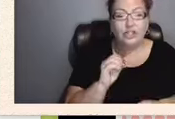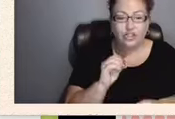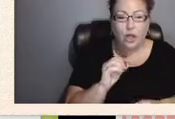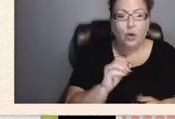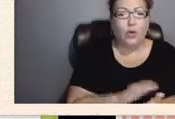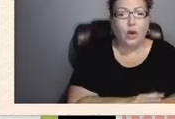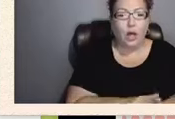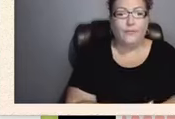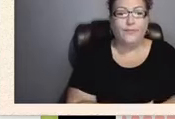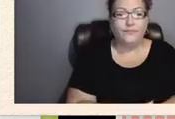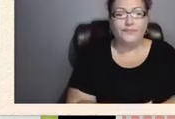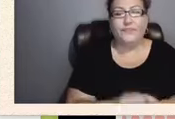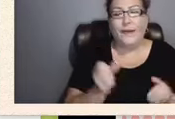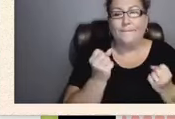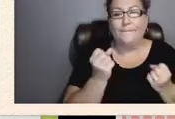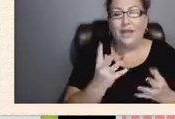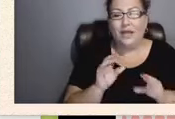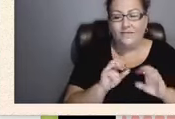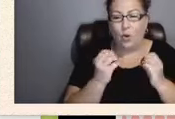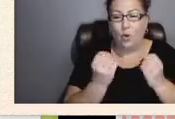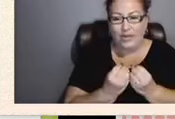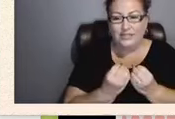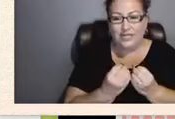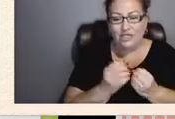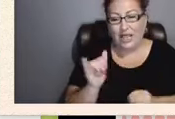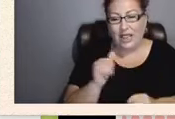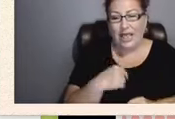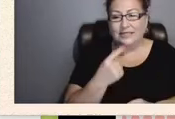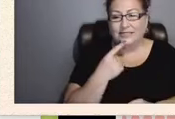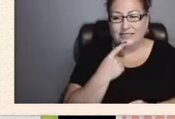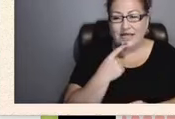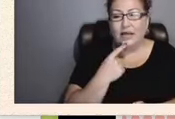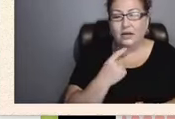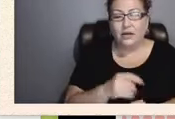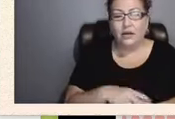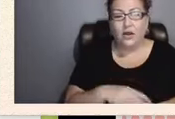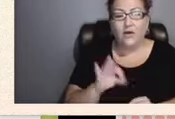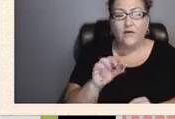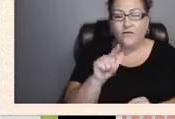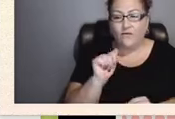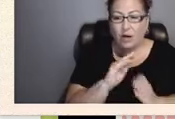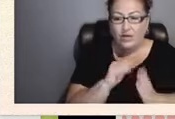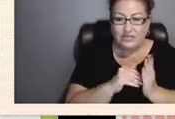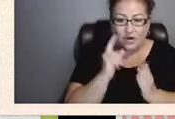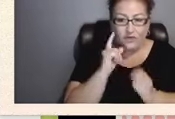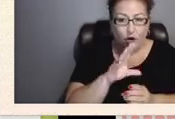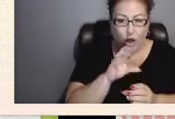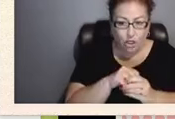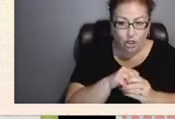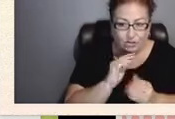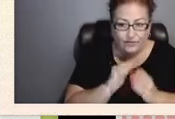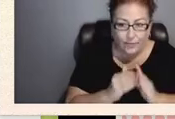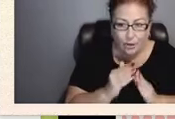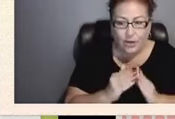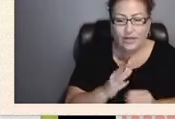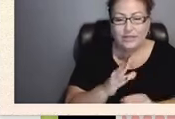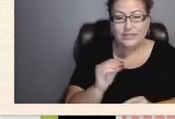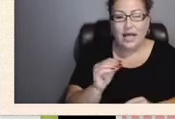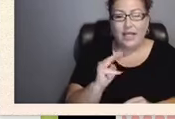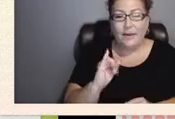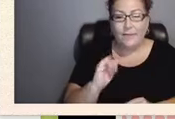so many of the organizations, like I said, Florida Center for Inclusive Communities and the Melman Center